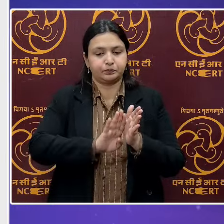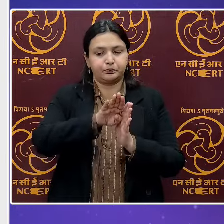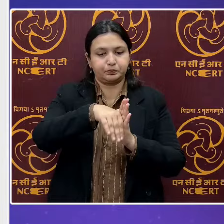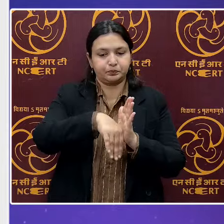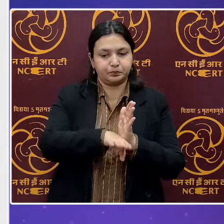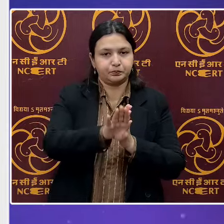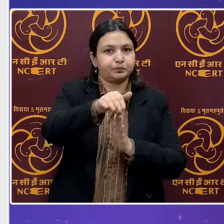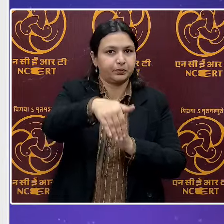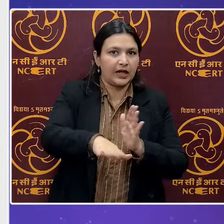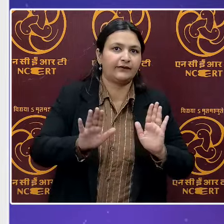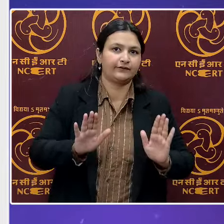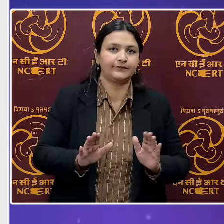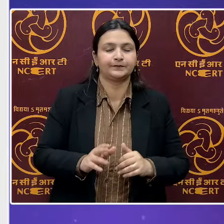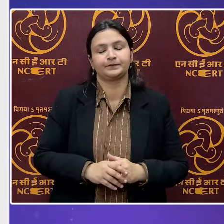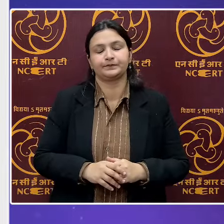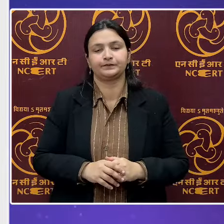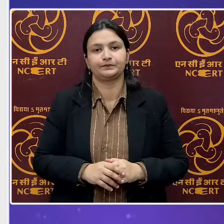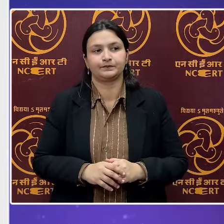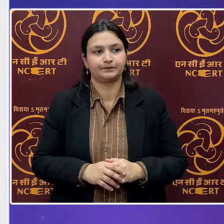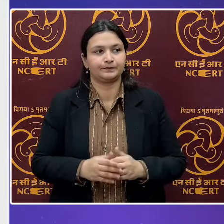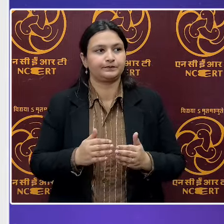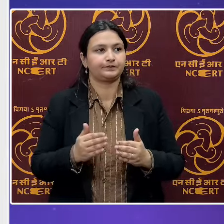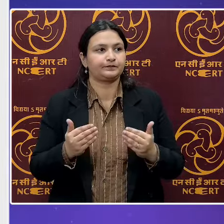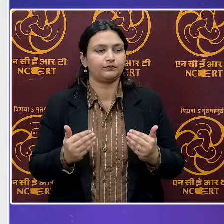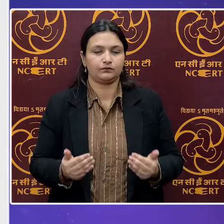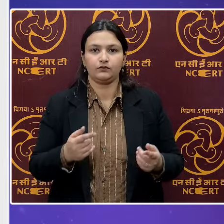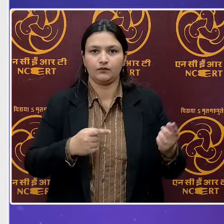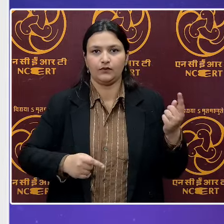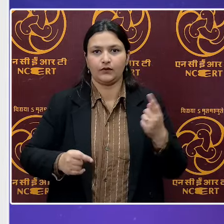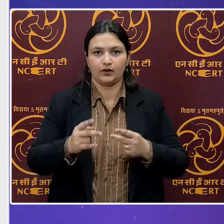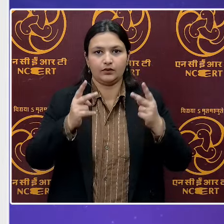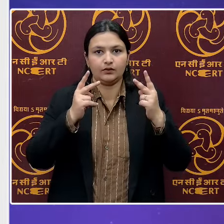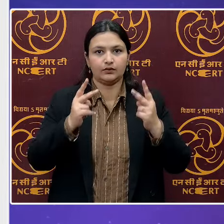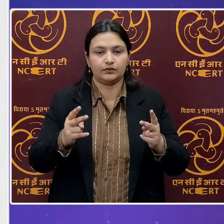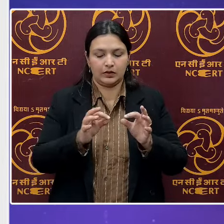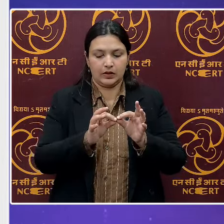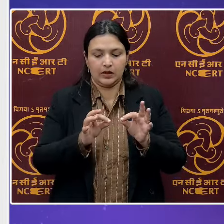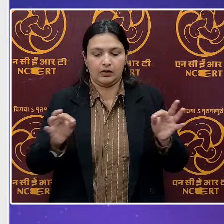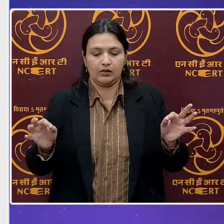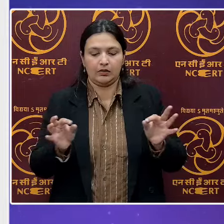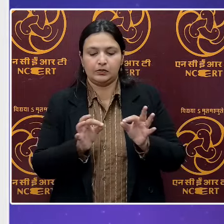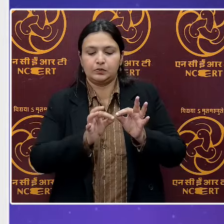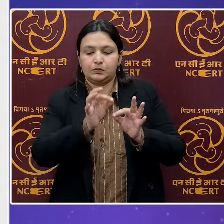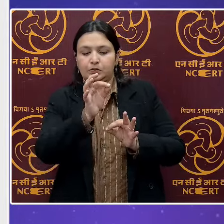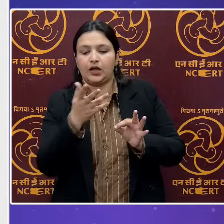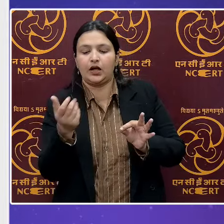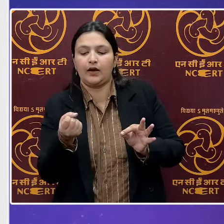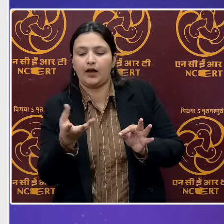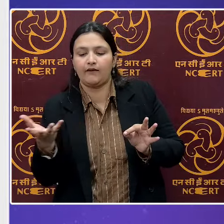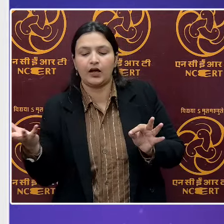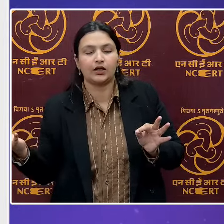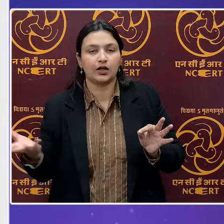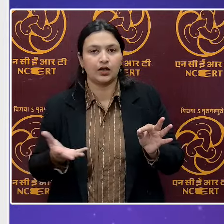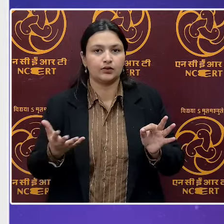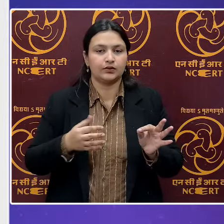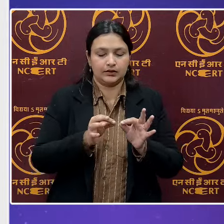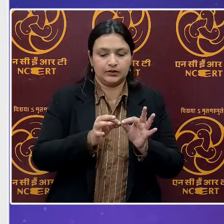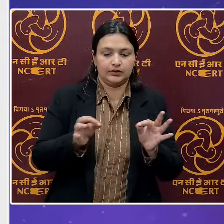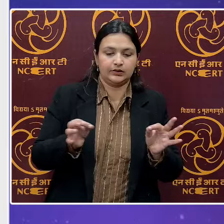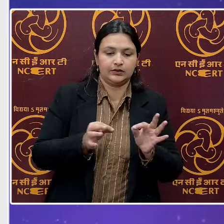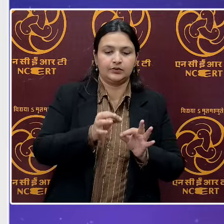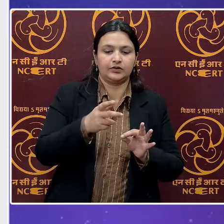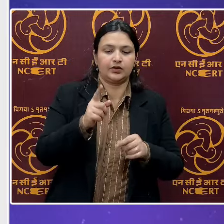rate. Okay. Now, see in case of displacement, how do you find out the displacement when the